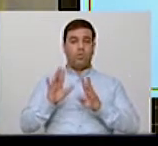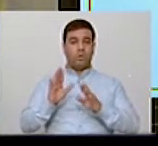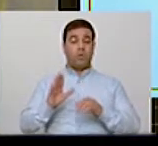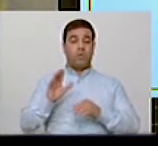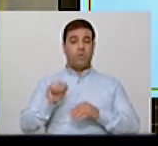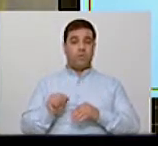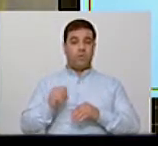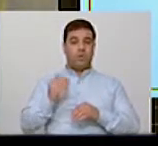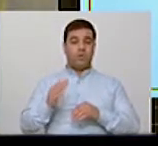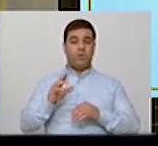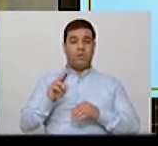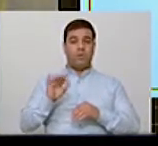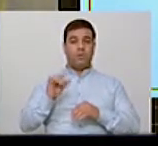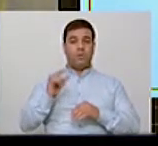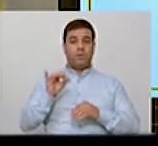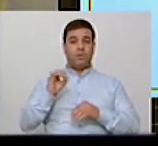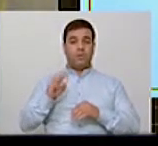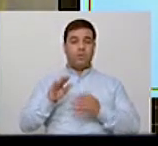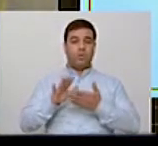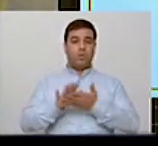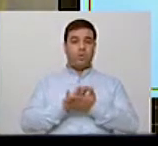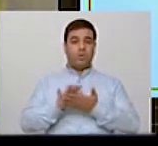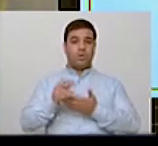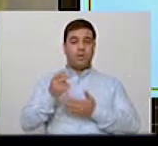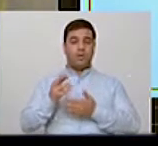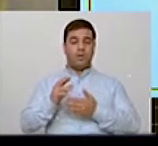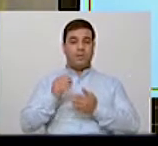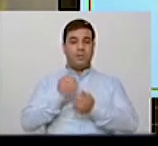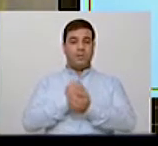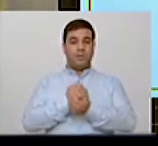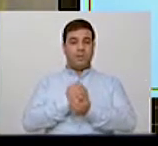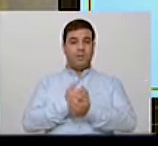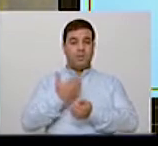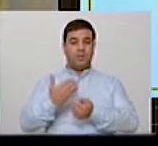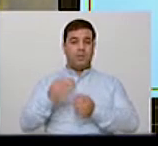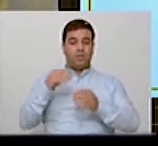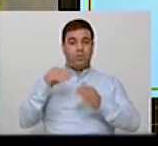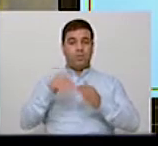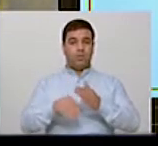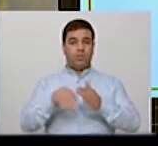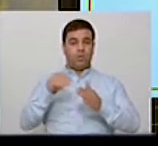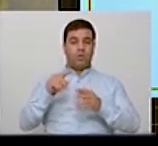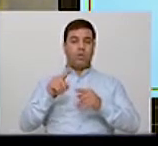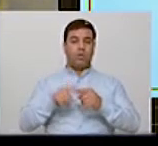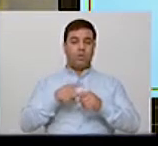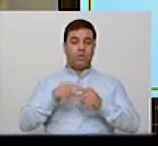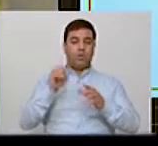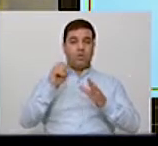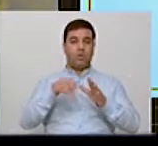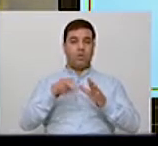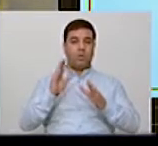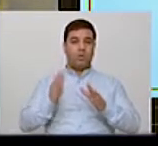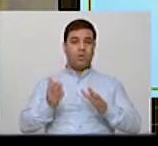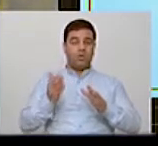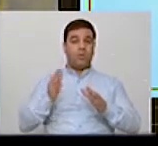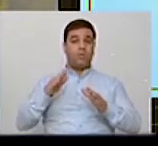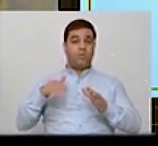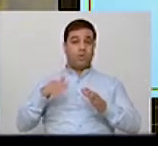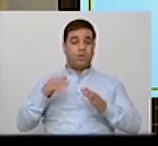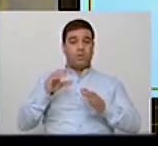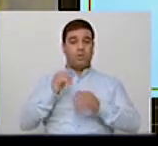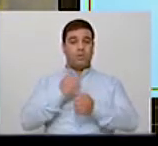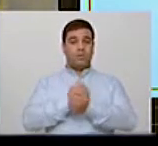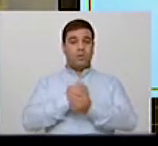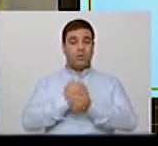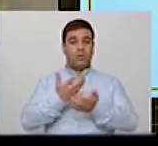So'ngra pigmentlardan tozalash uchun spirtga botiriladi yoki solinadi. Keyin